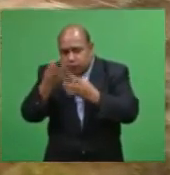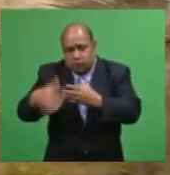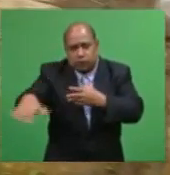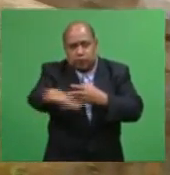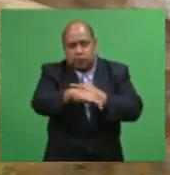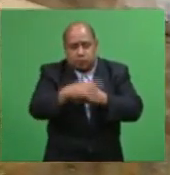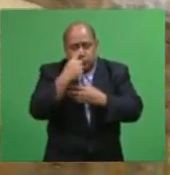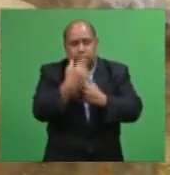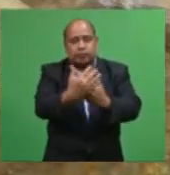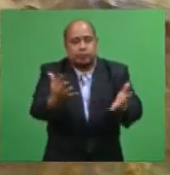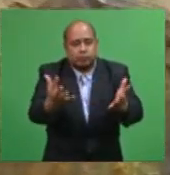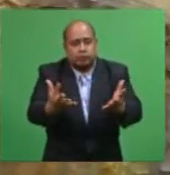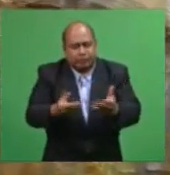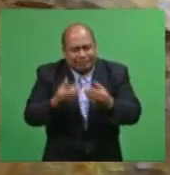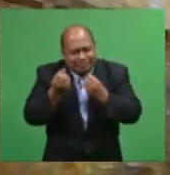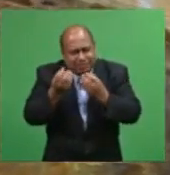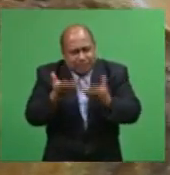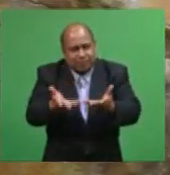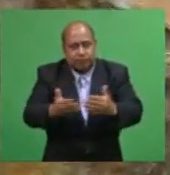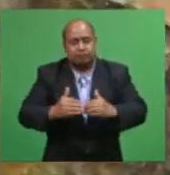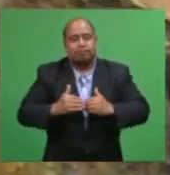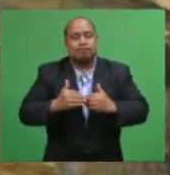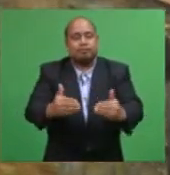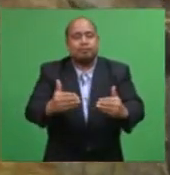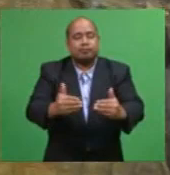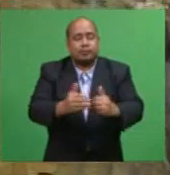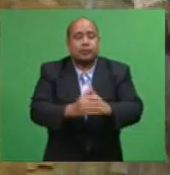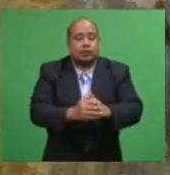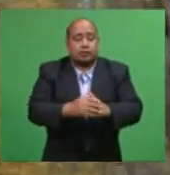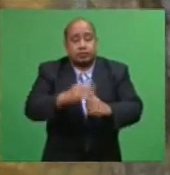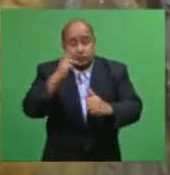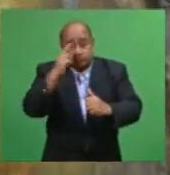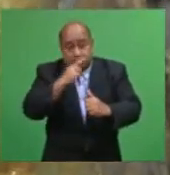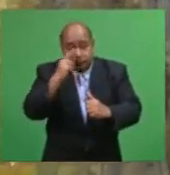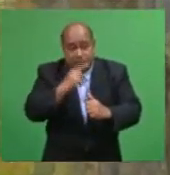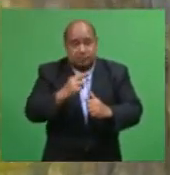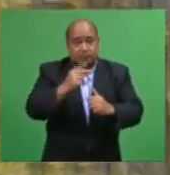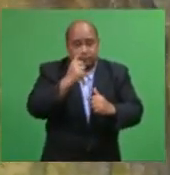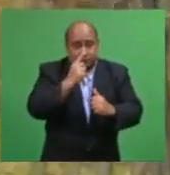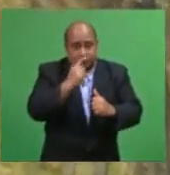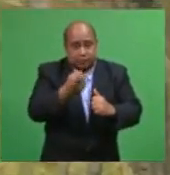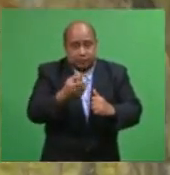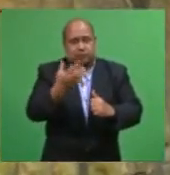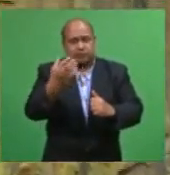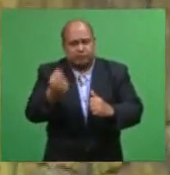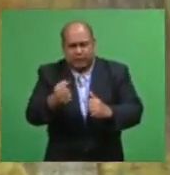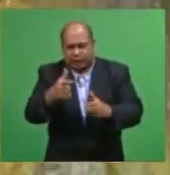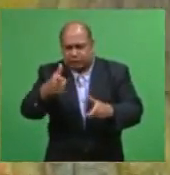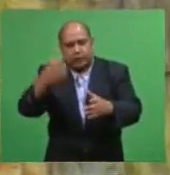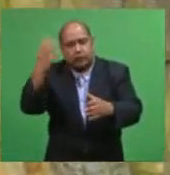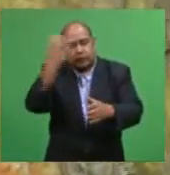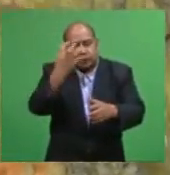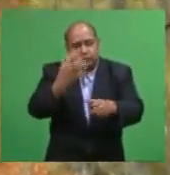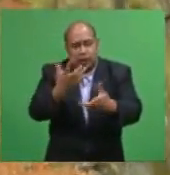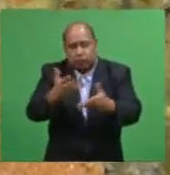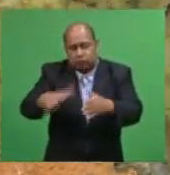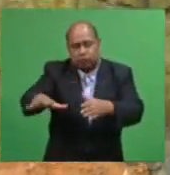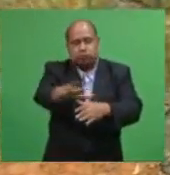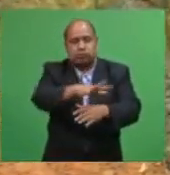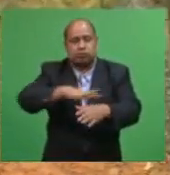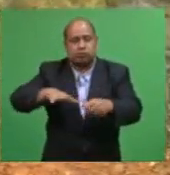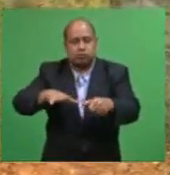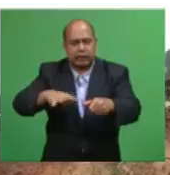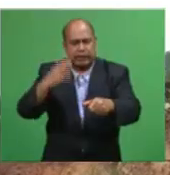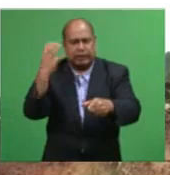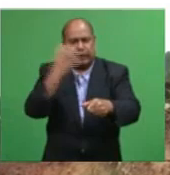going forward. But I think if such risk areas are found, I think we'll have to sort of start acting on a case-by-case basis at this